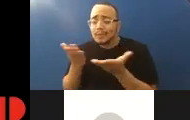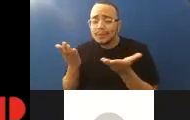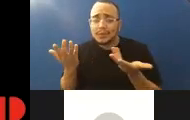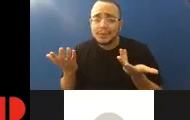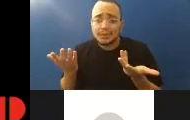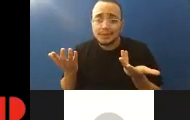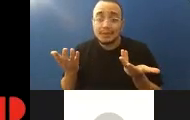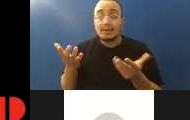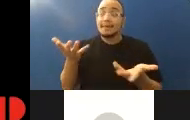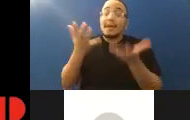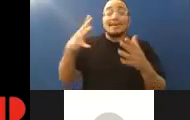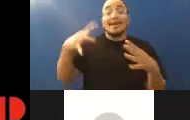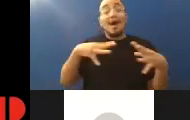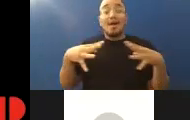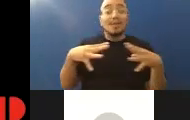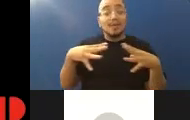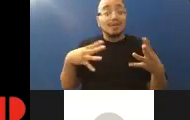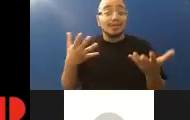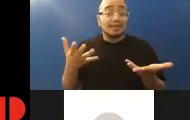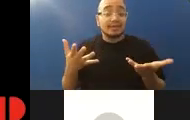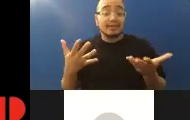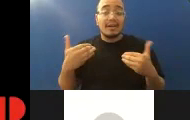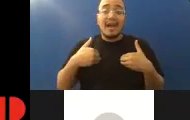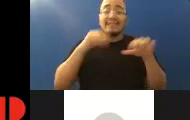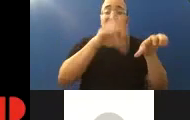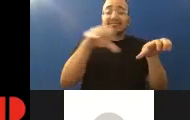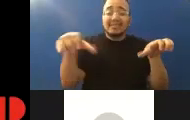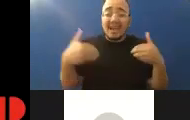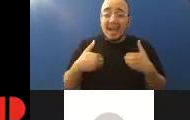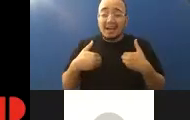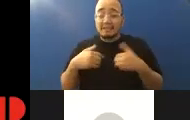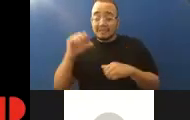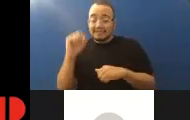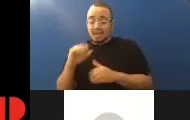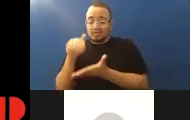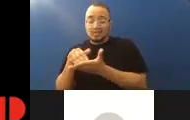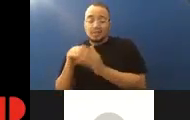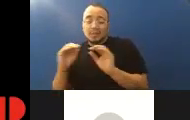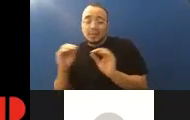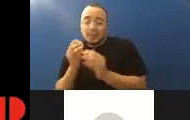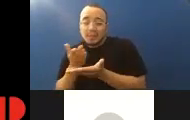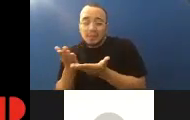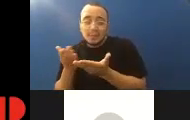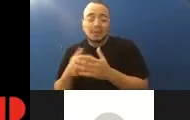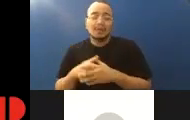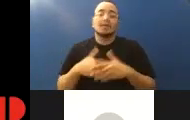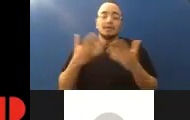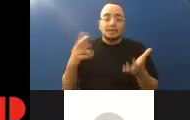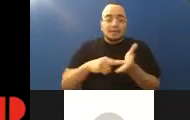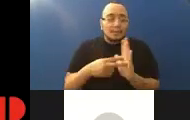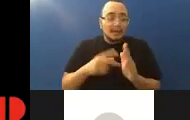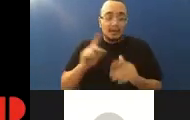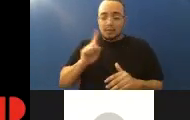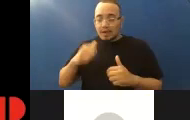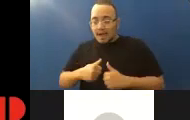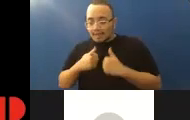to Hollywood. And I'm not able to get the support I need as to where I'm at.